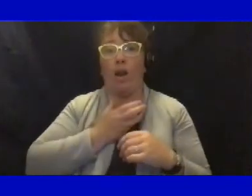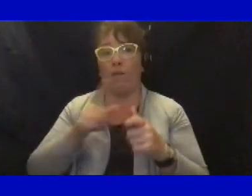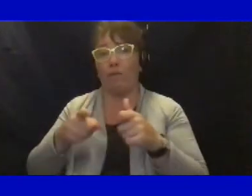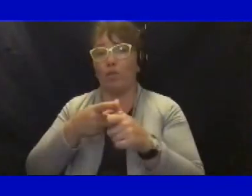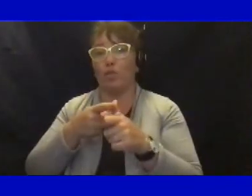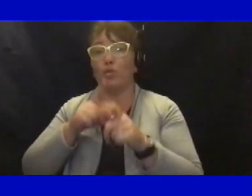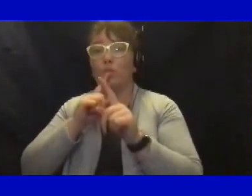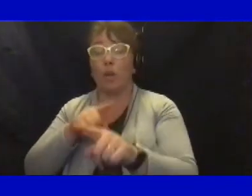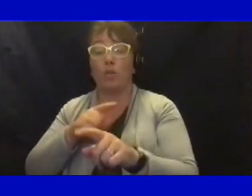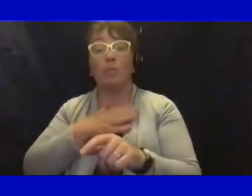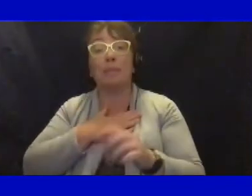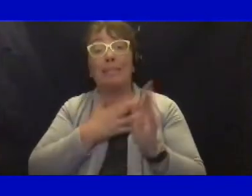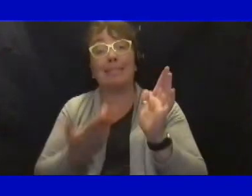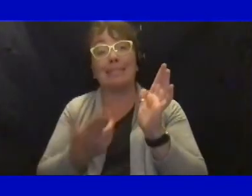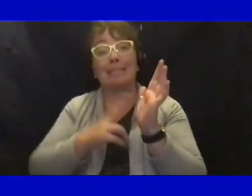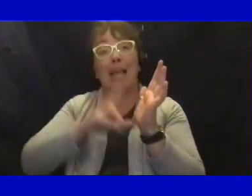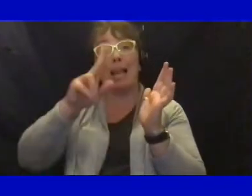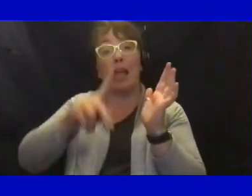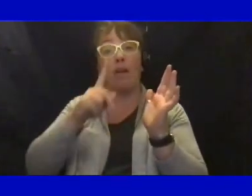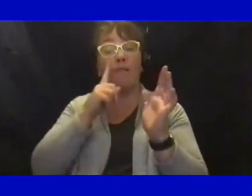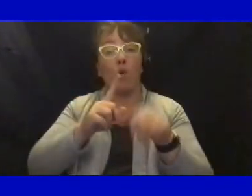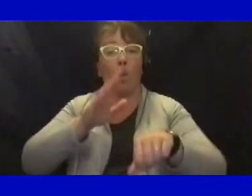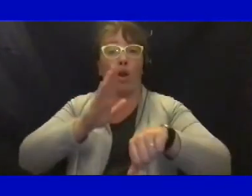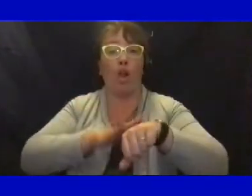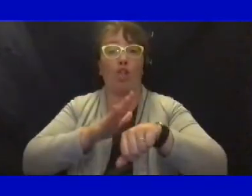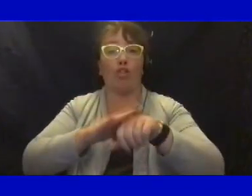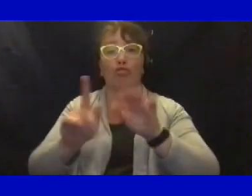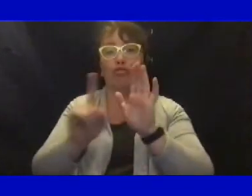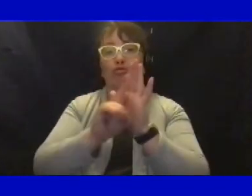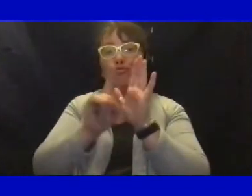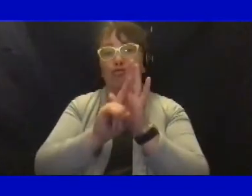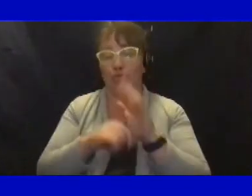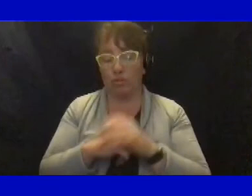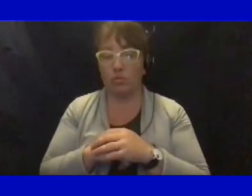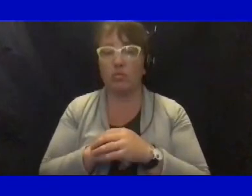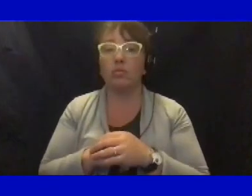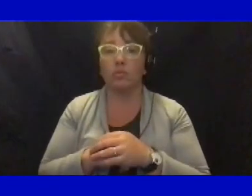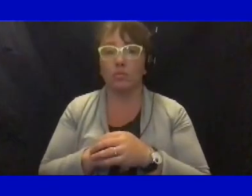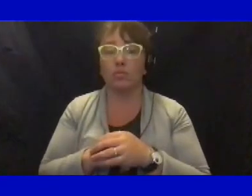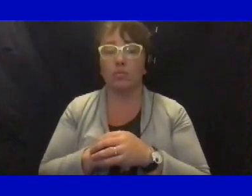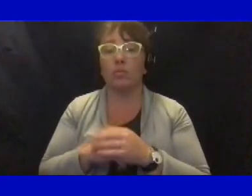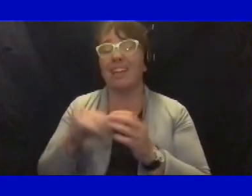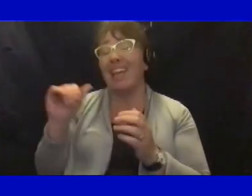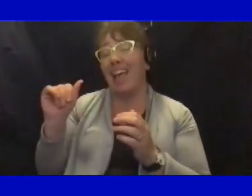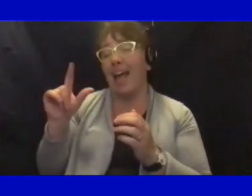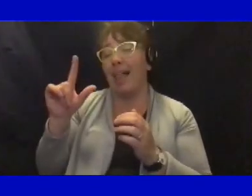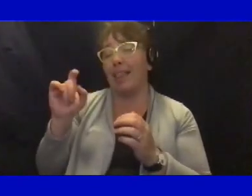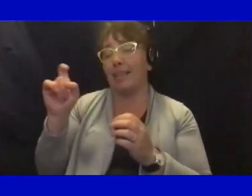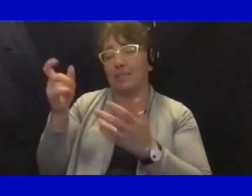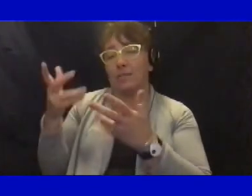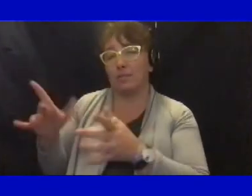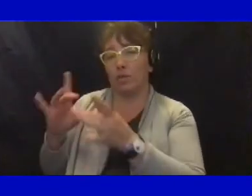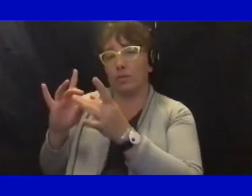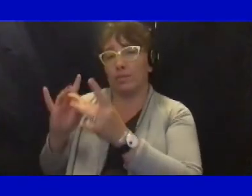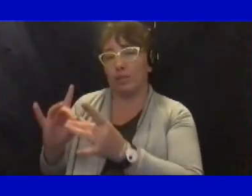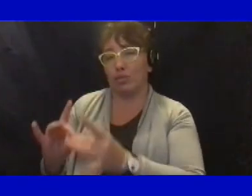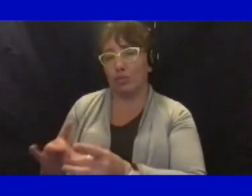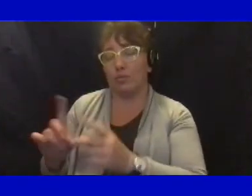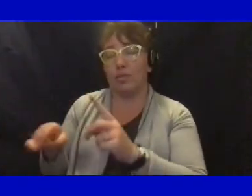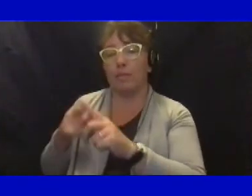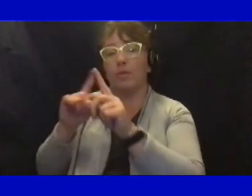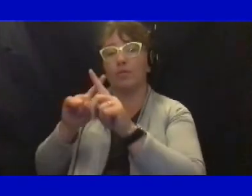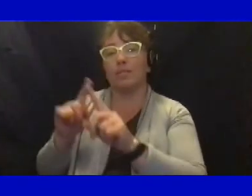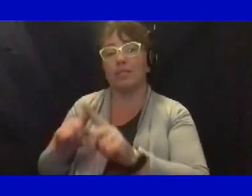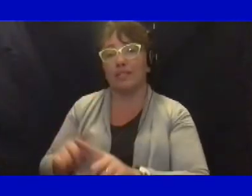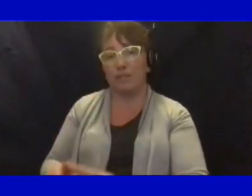alerts. Now, Alex from National Weather Service talked about some of the alerts that the National Weather Service uses. Alert Rivco is a system